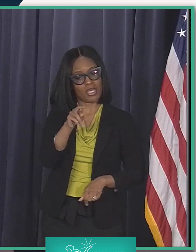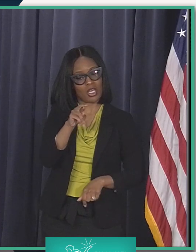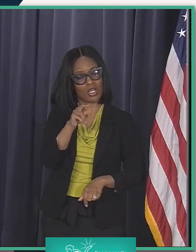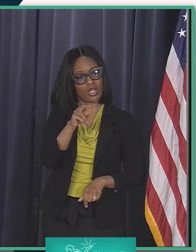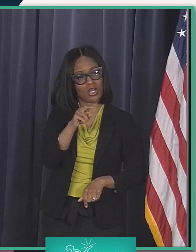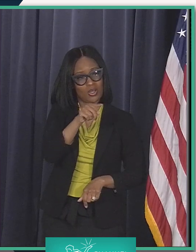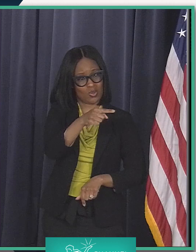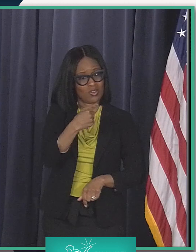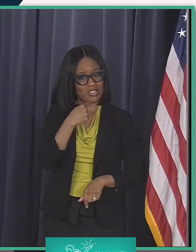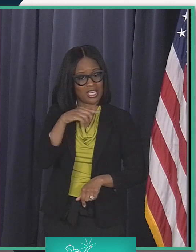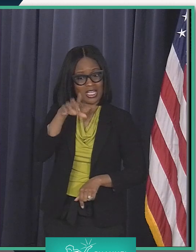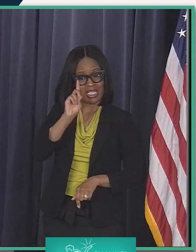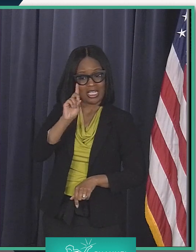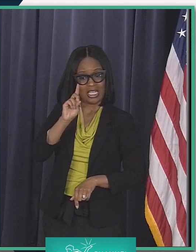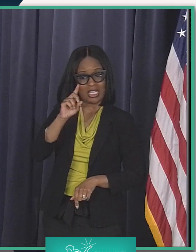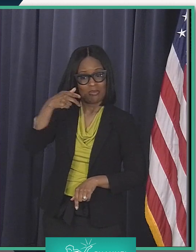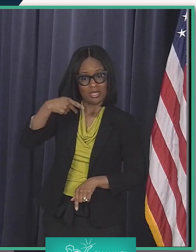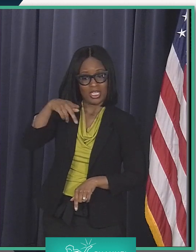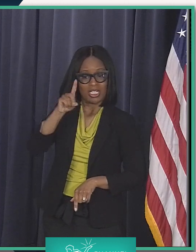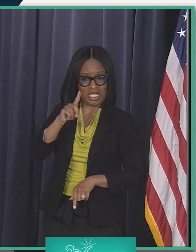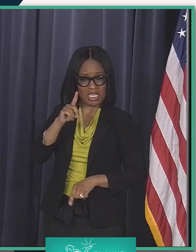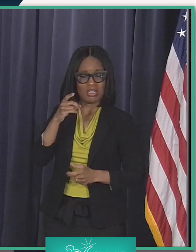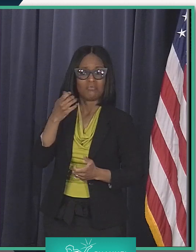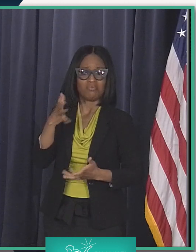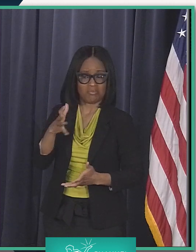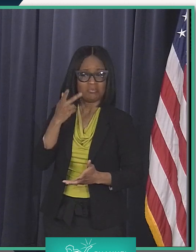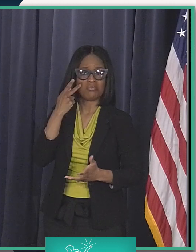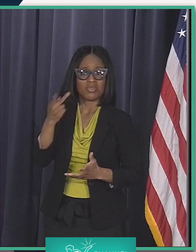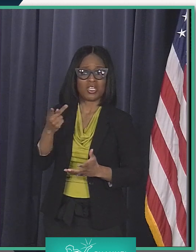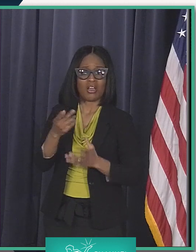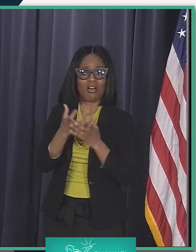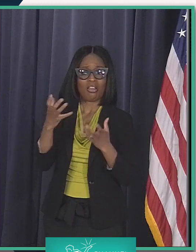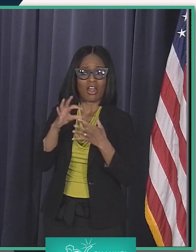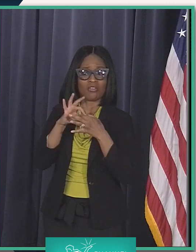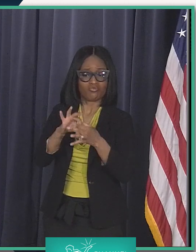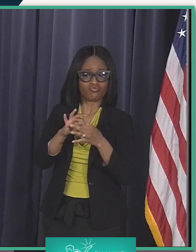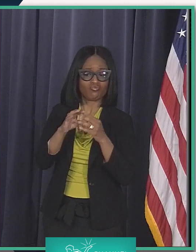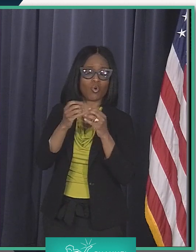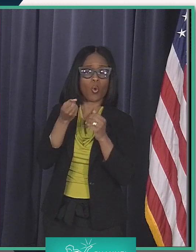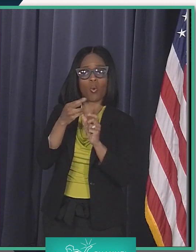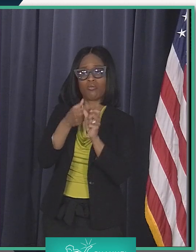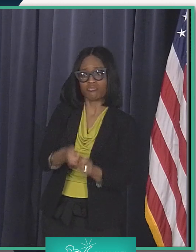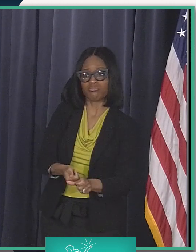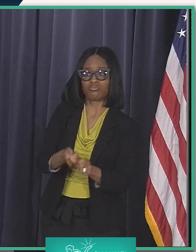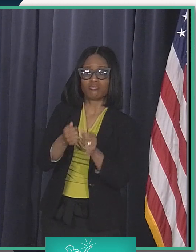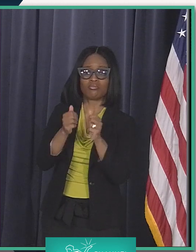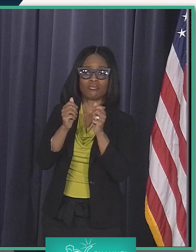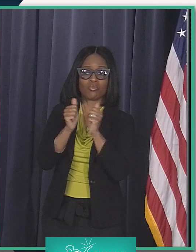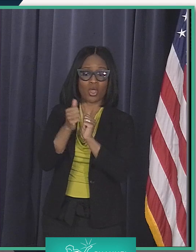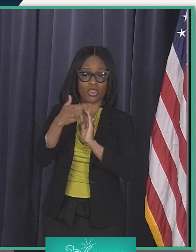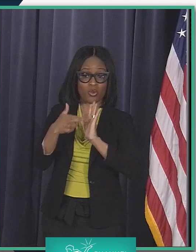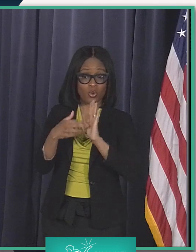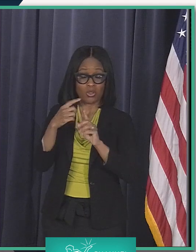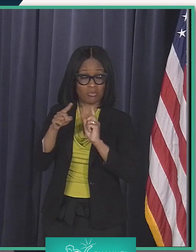saying that the DPD has seen a lot of cooperation with order compliance. I mean, has there